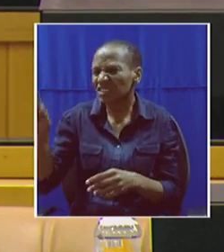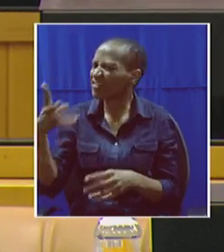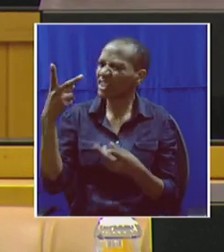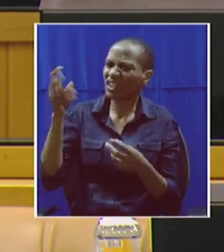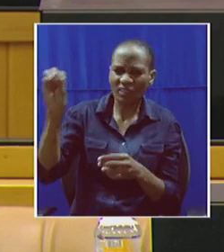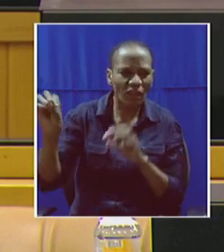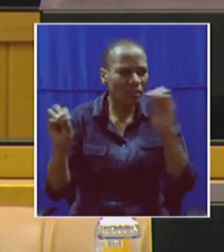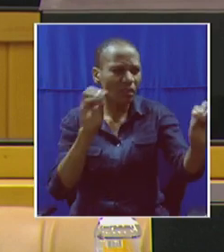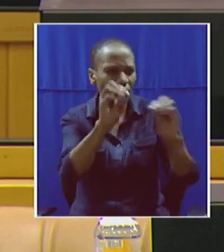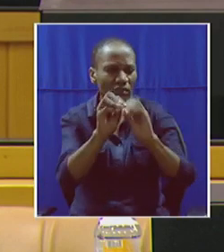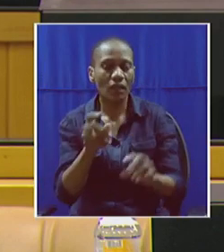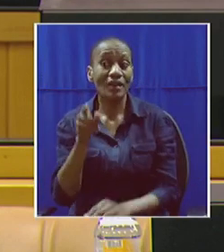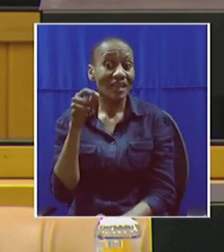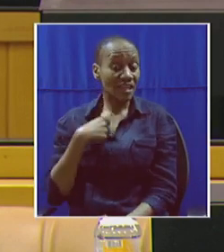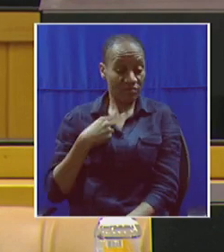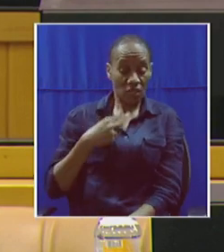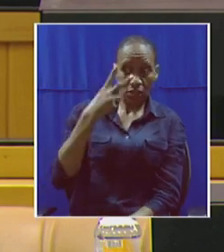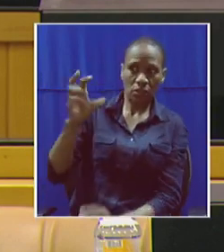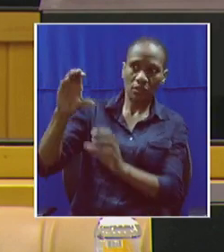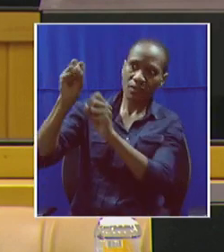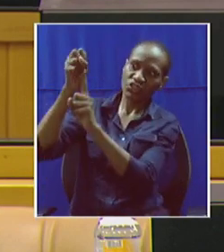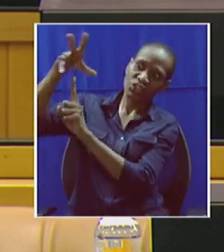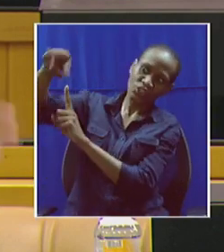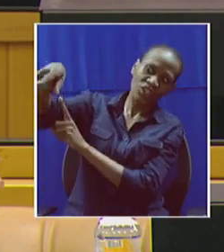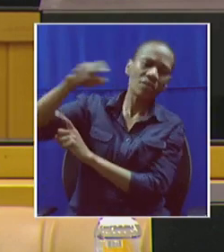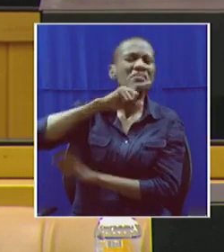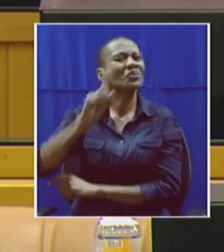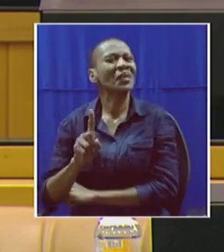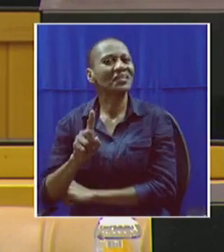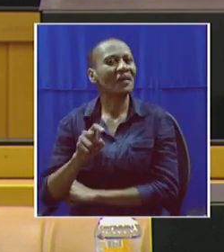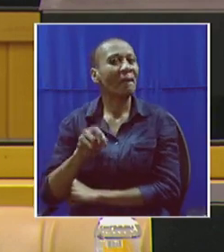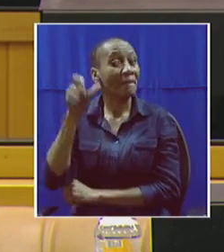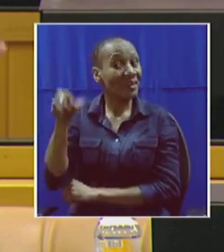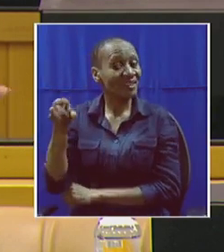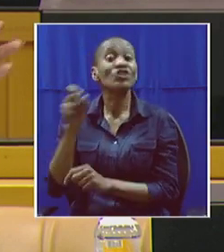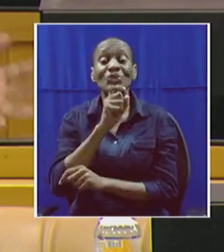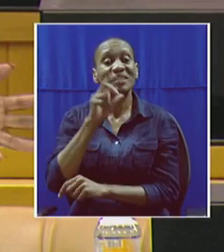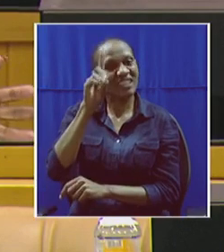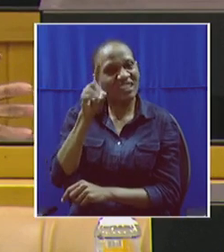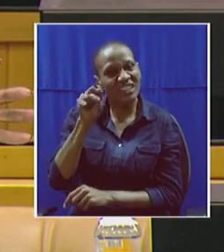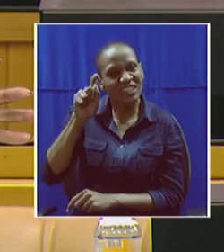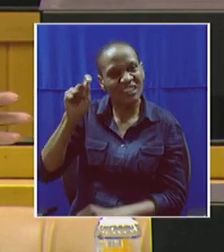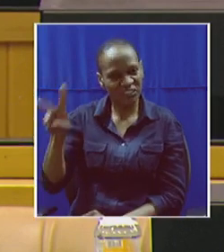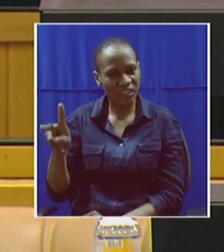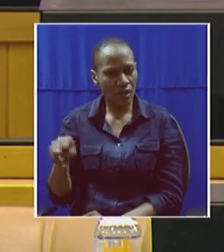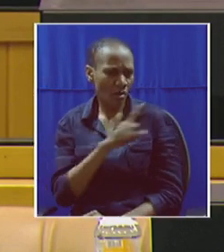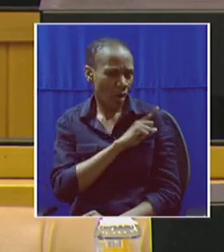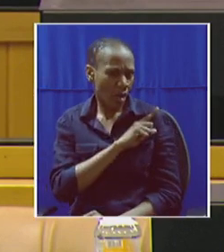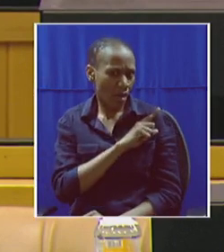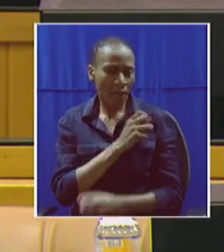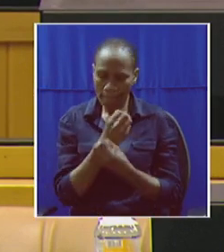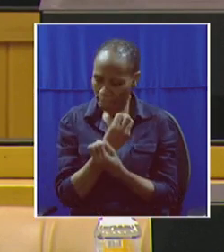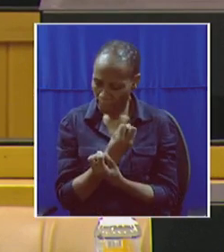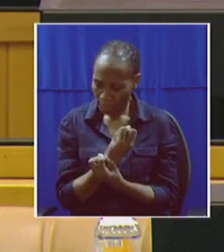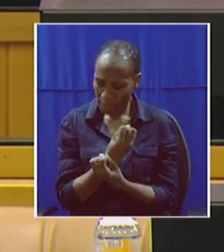it means a person has m migrated from analog to digital and and thanks to South Africans but we